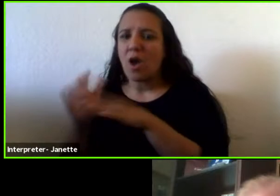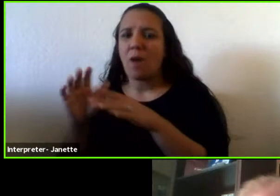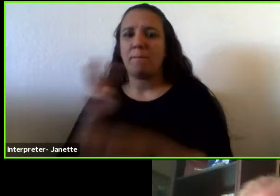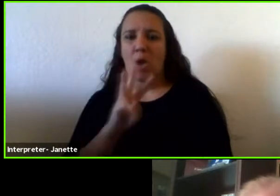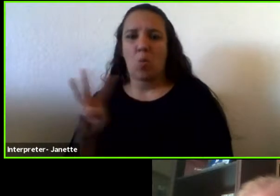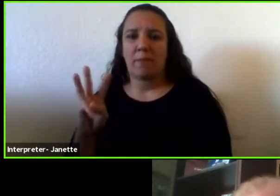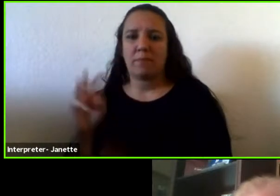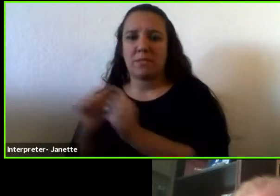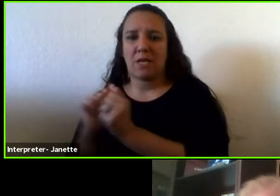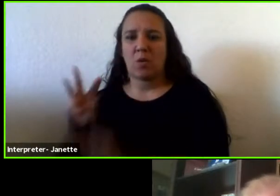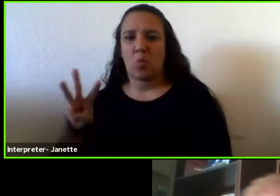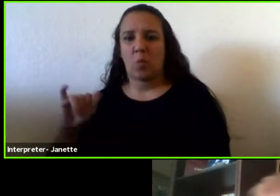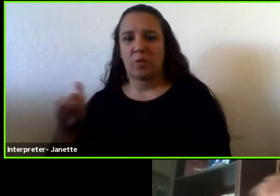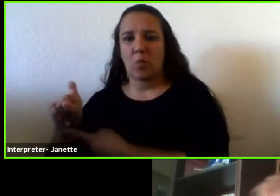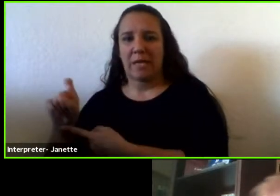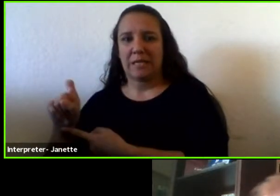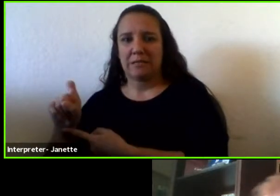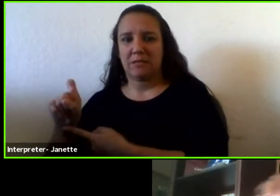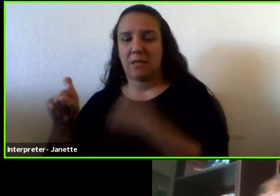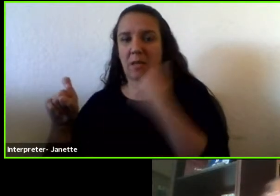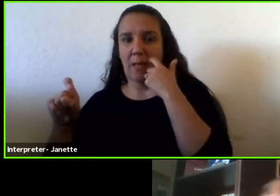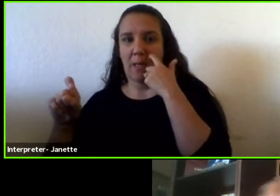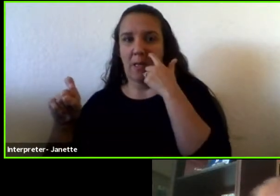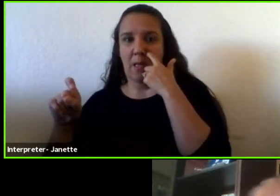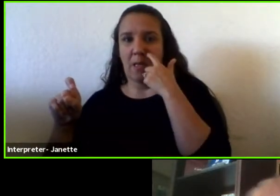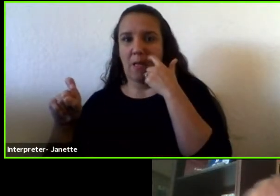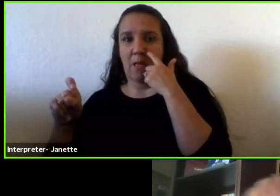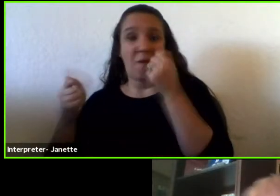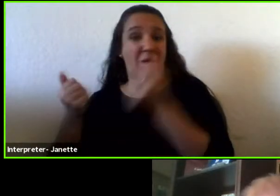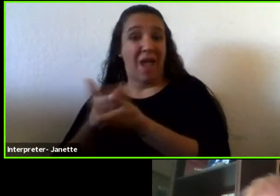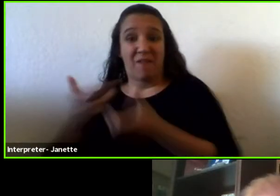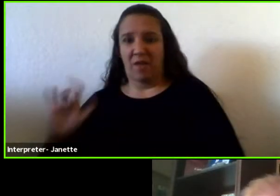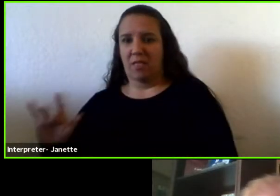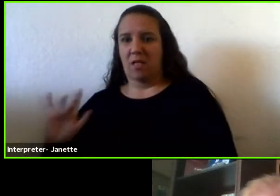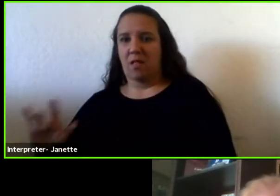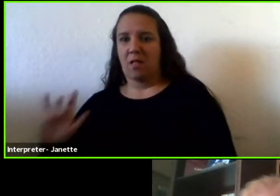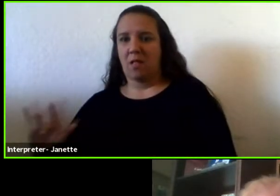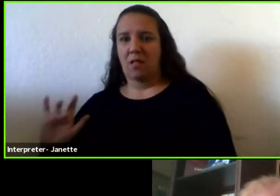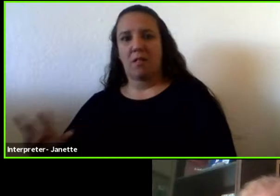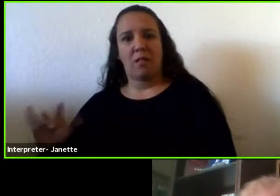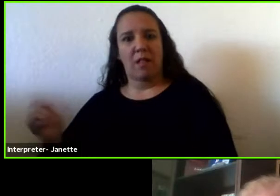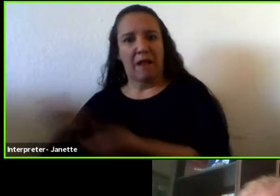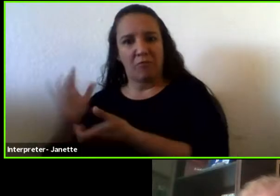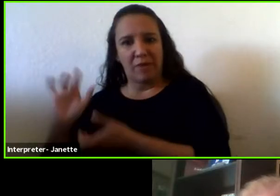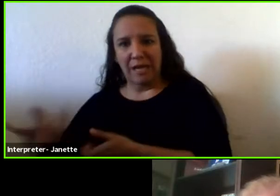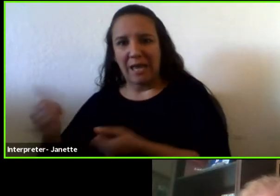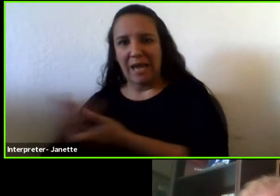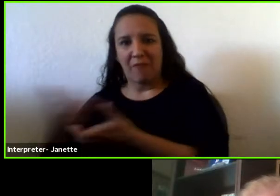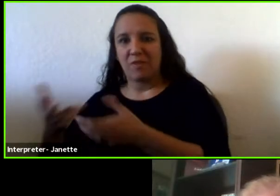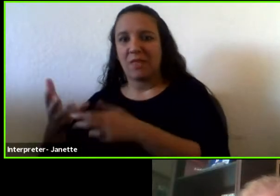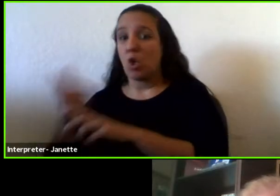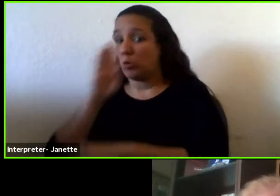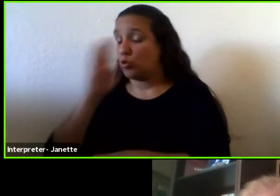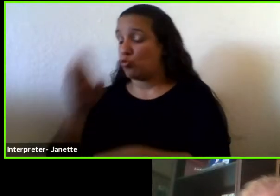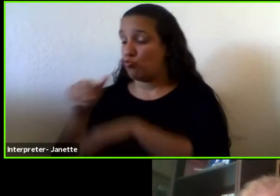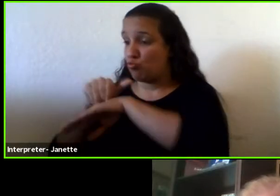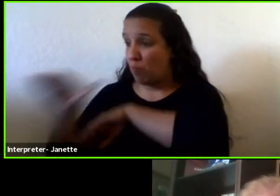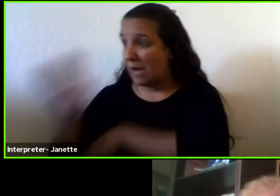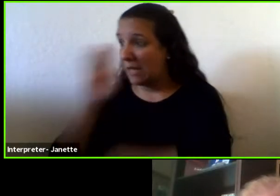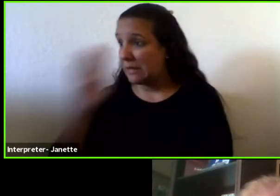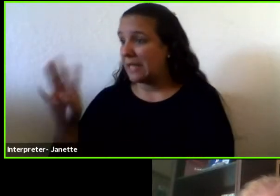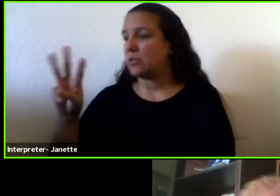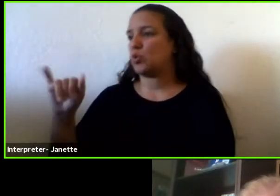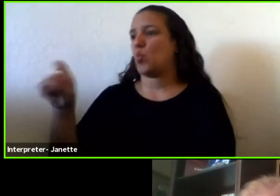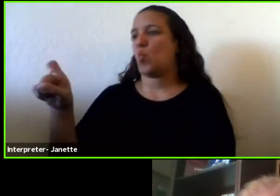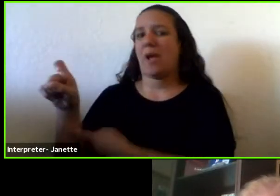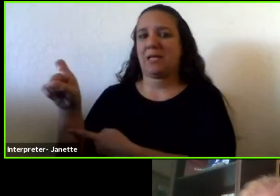the bottom, the clicks, everything goes to the Wix website. So in essence, what it does is